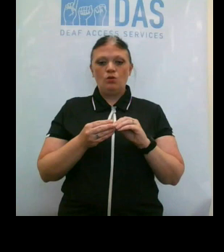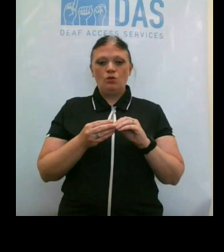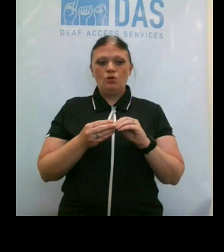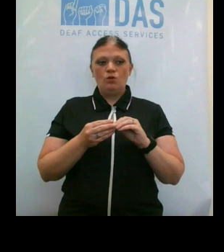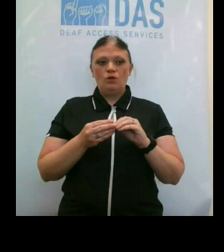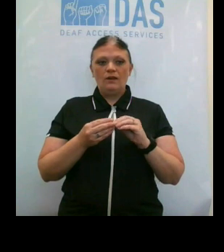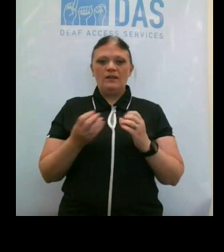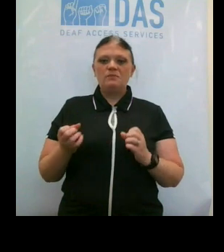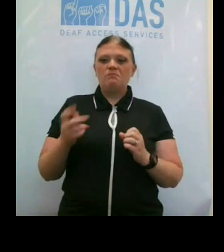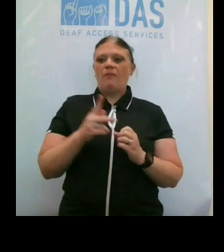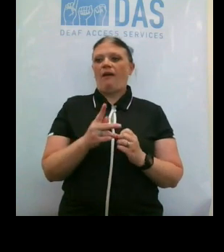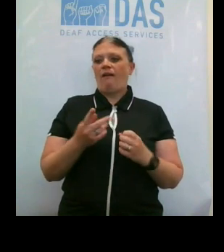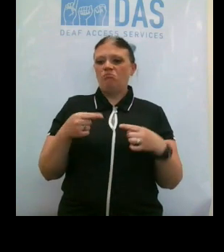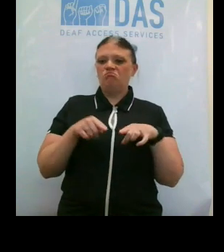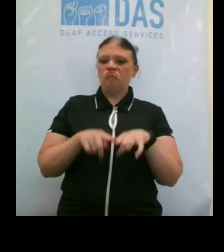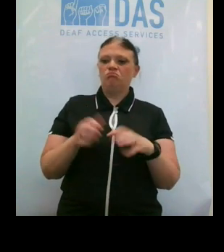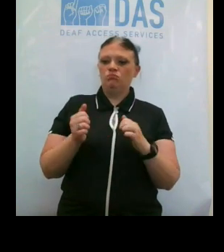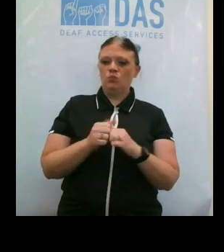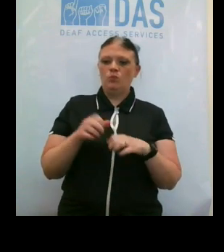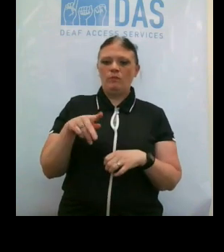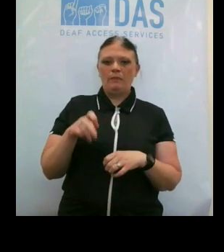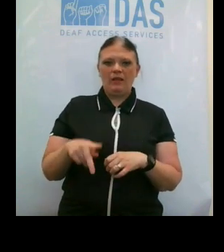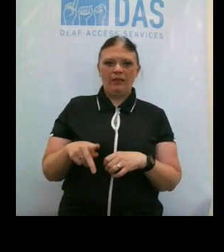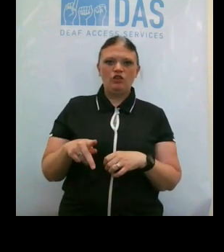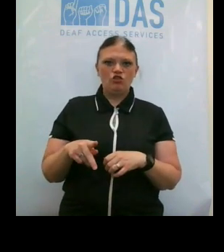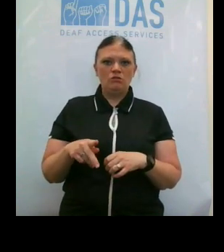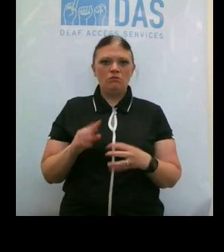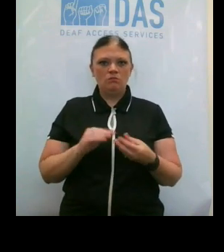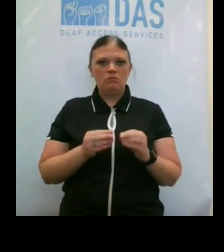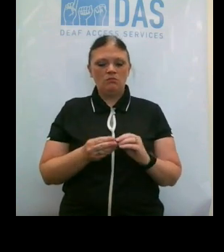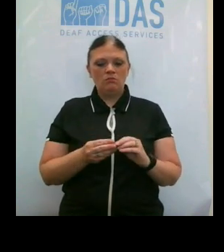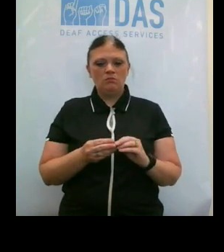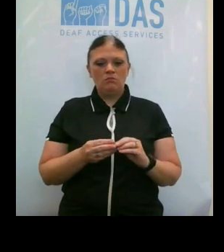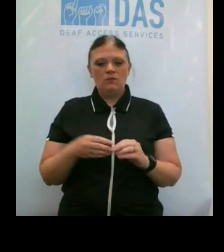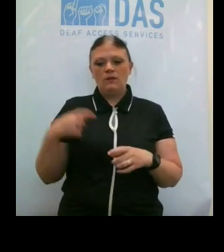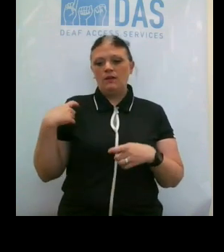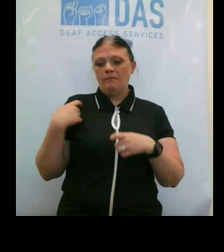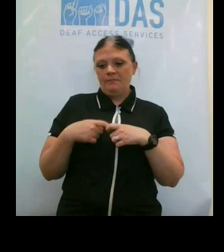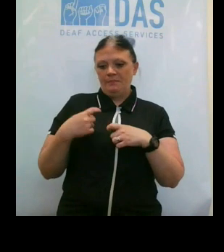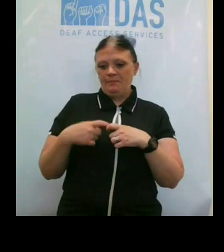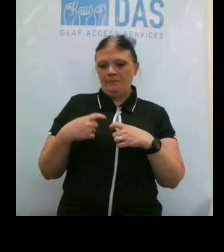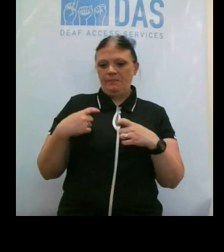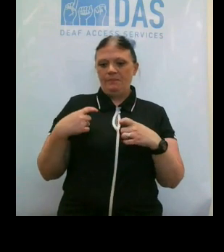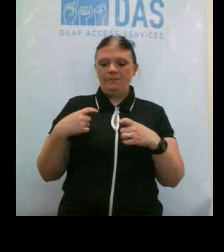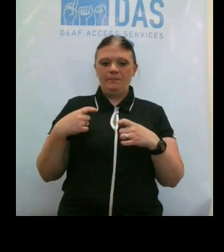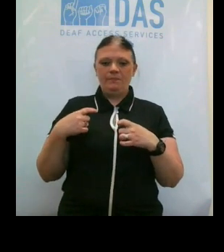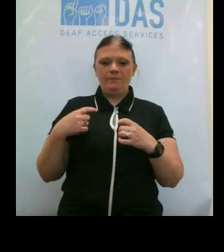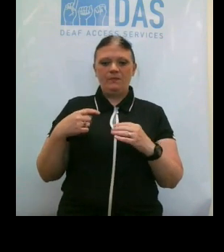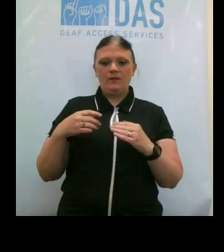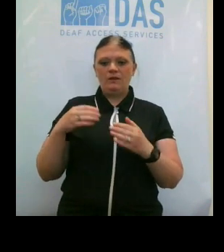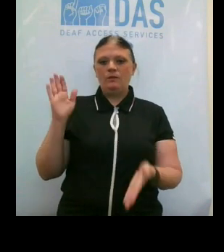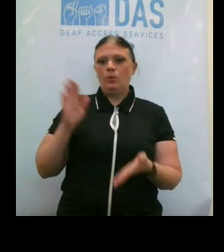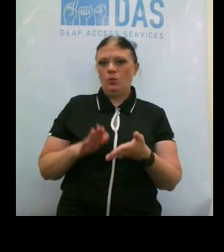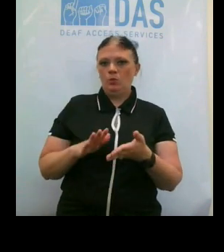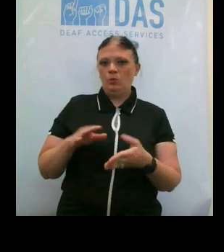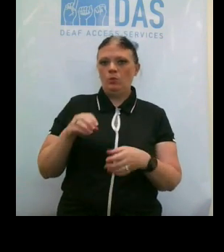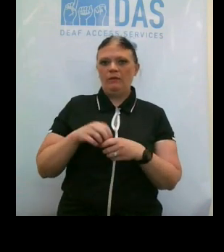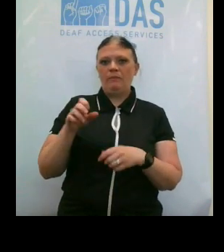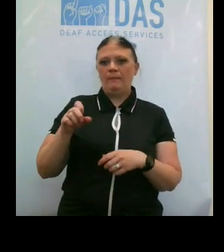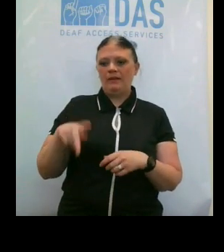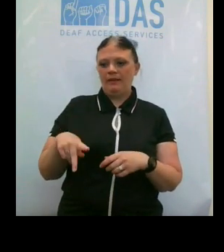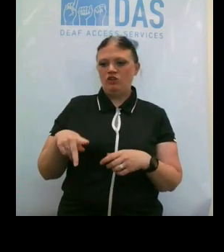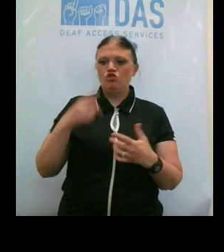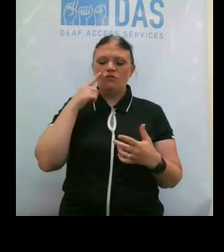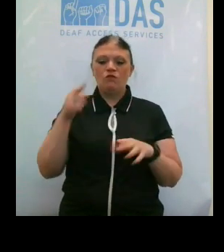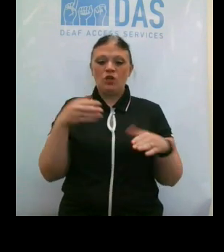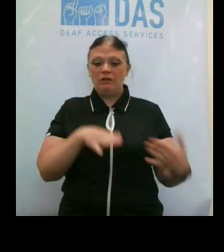general population numbers. And Hispanics, Latinos, of course, are still making up much less in population of those who died in Erie